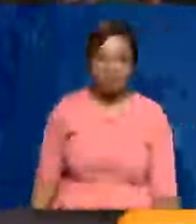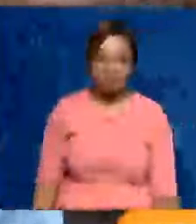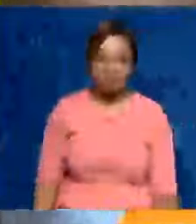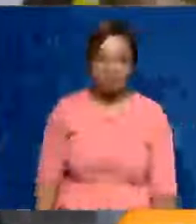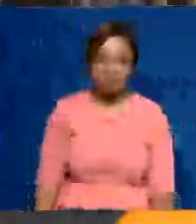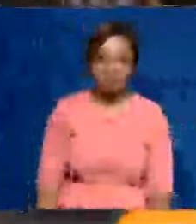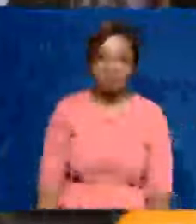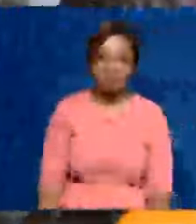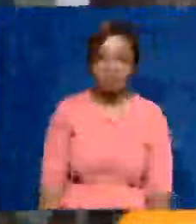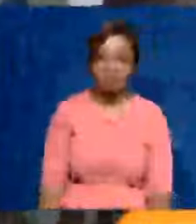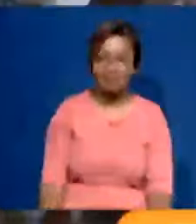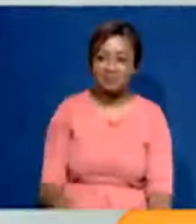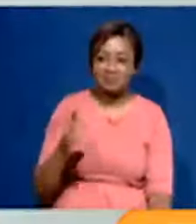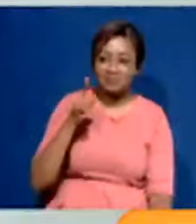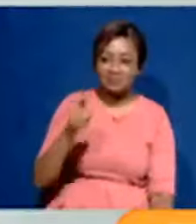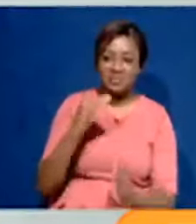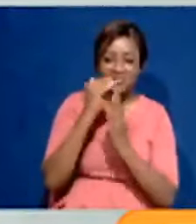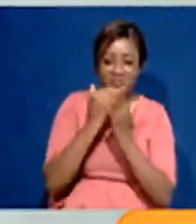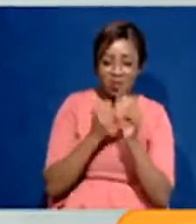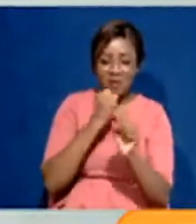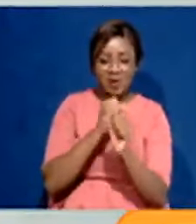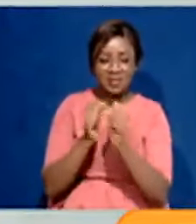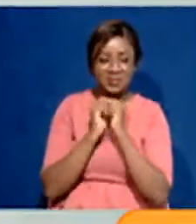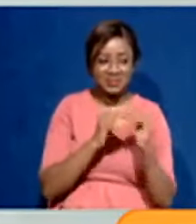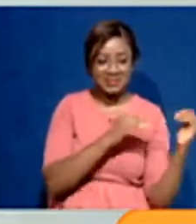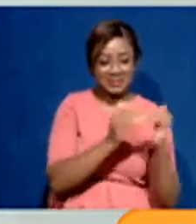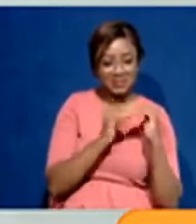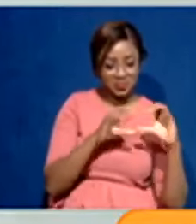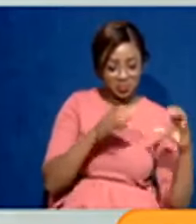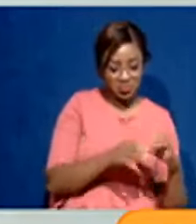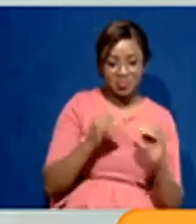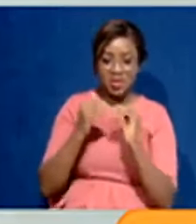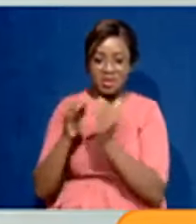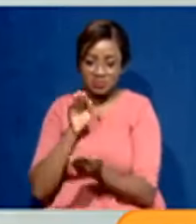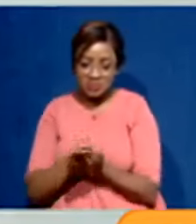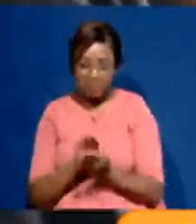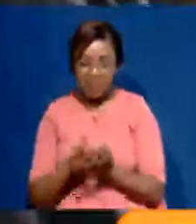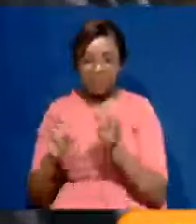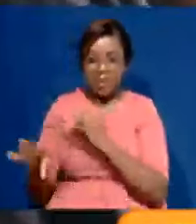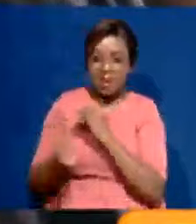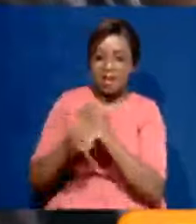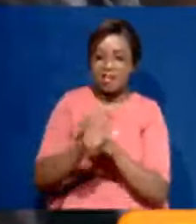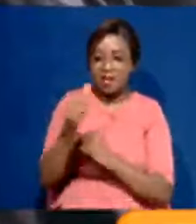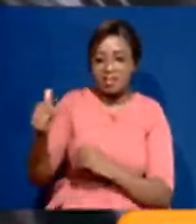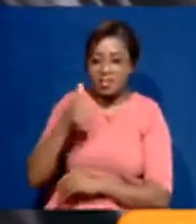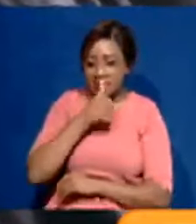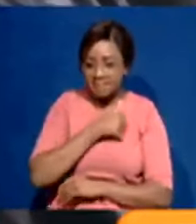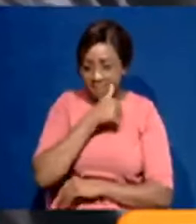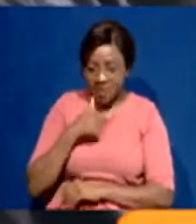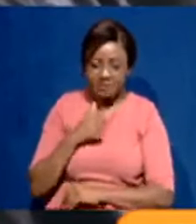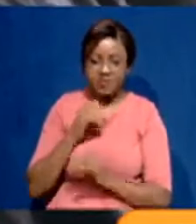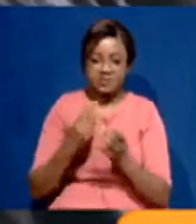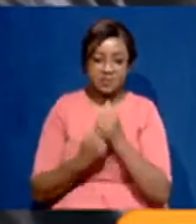The Wings to Fly program is a partnership between Equity Group Foundation and Equity Bank with additional support from other partners and